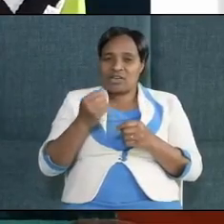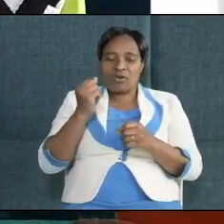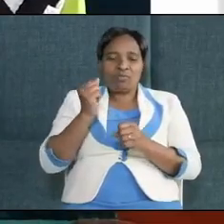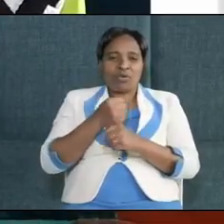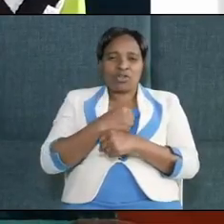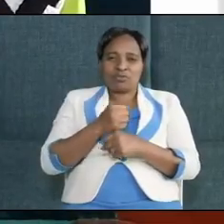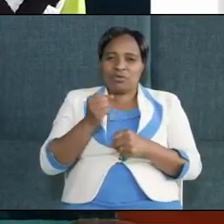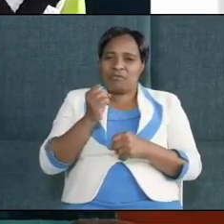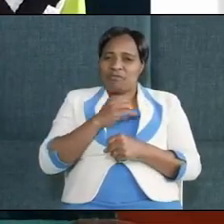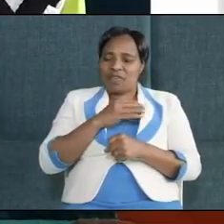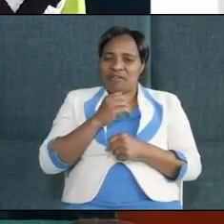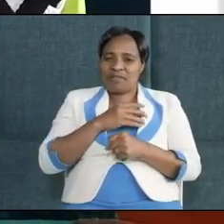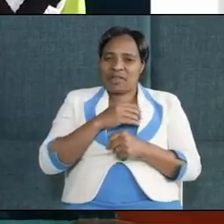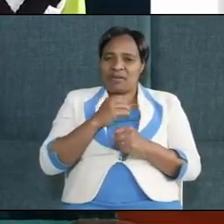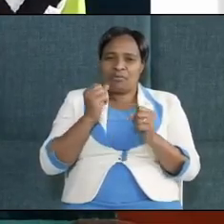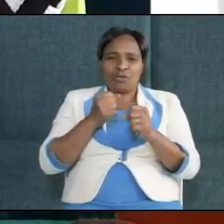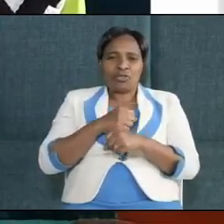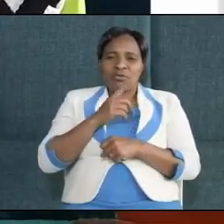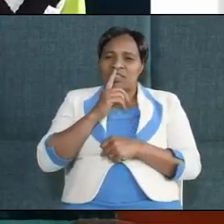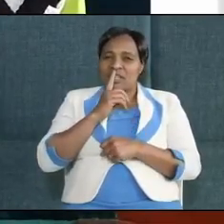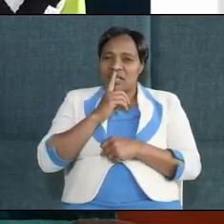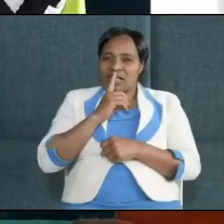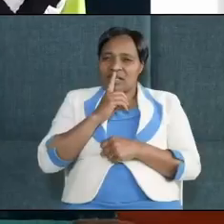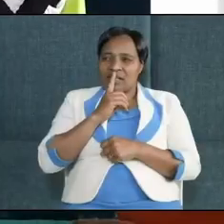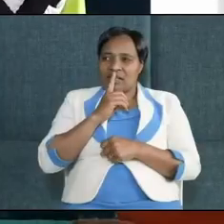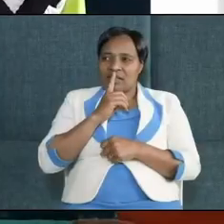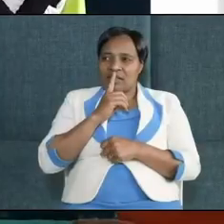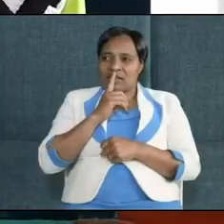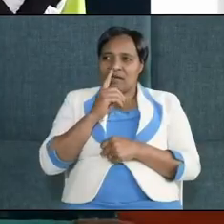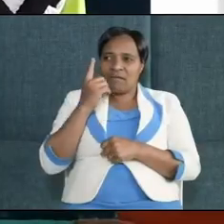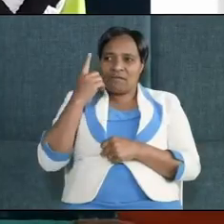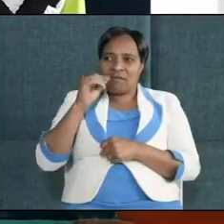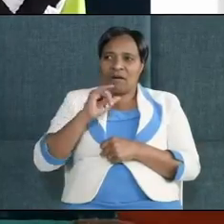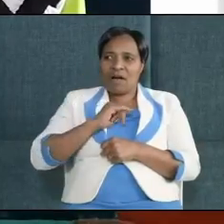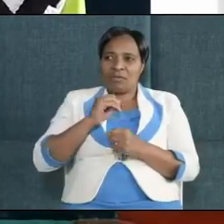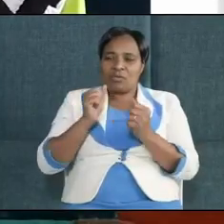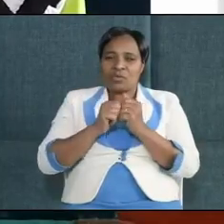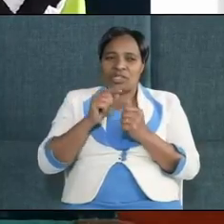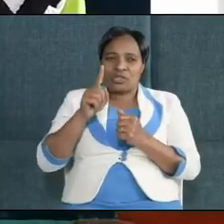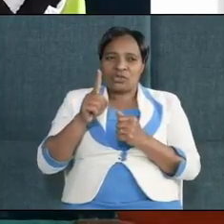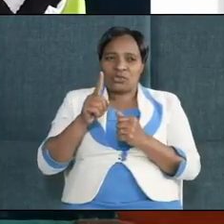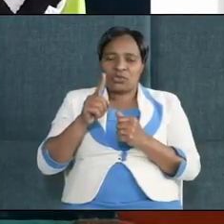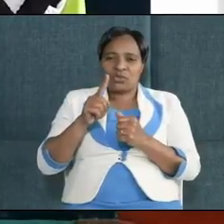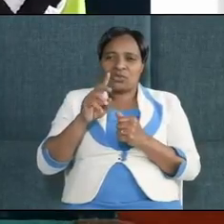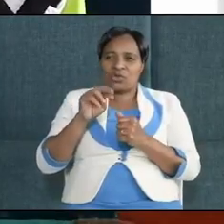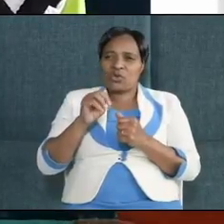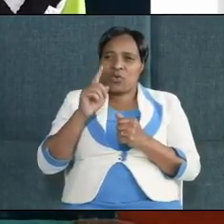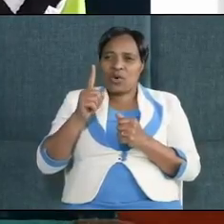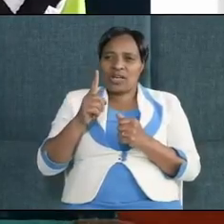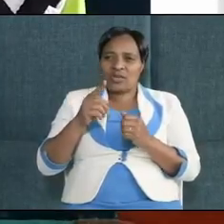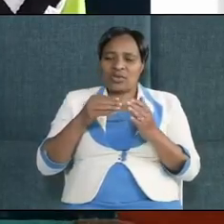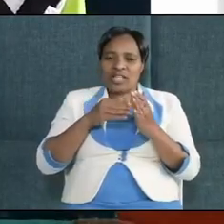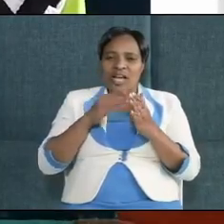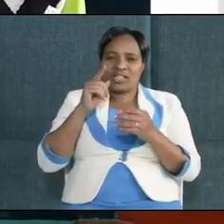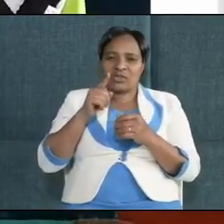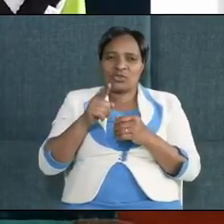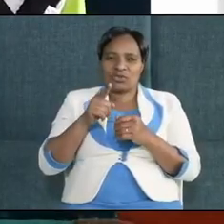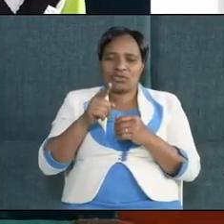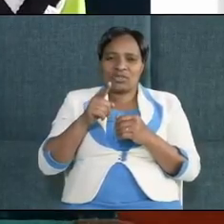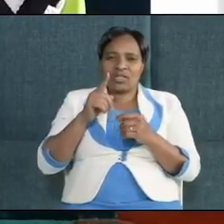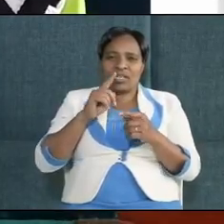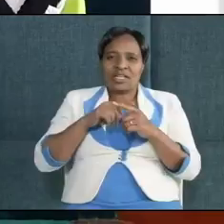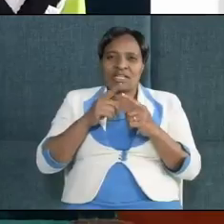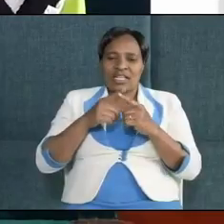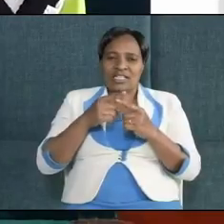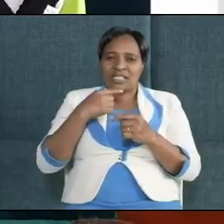not be afraid, do not be silent, for I am with you. No one is going to harm you. And